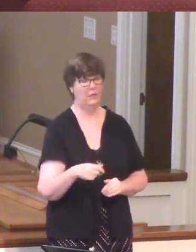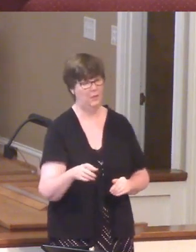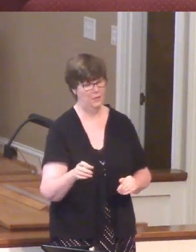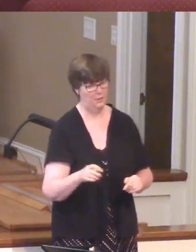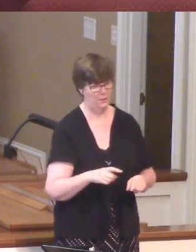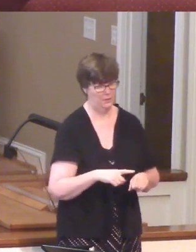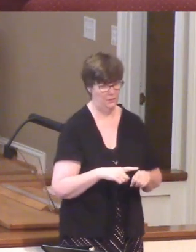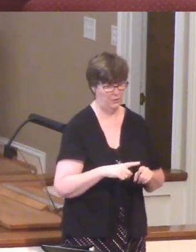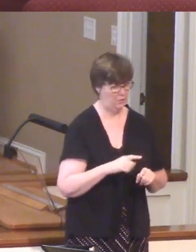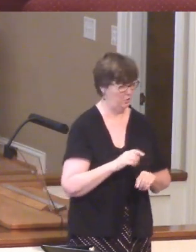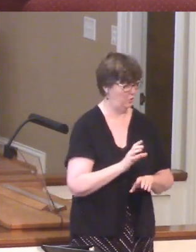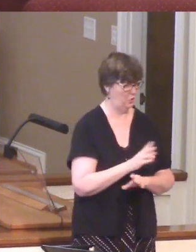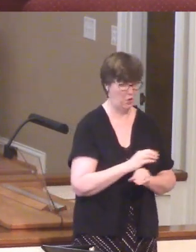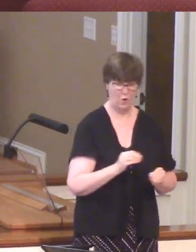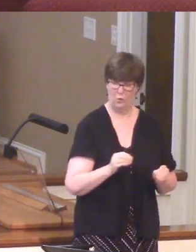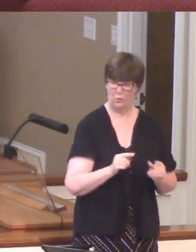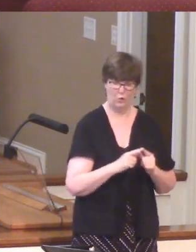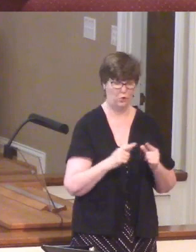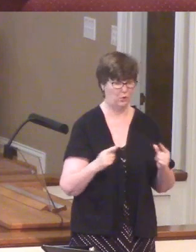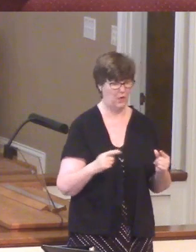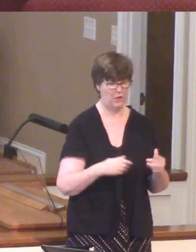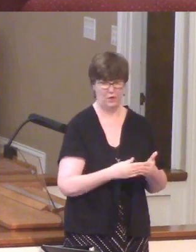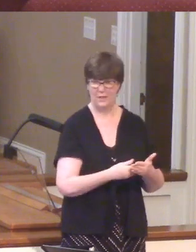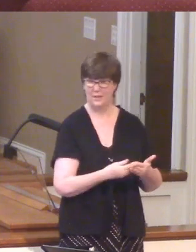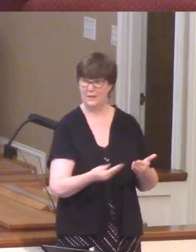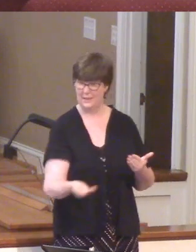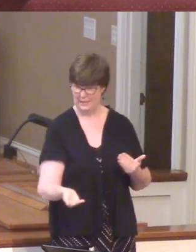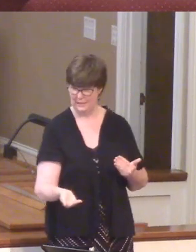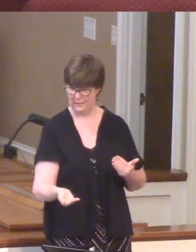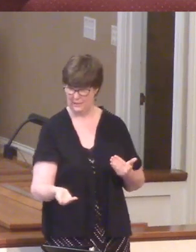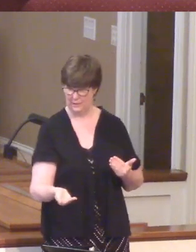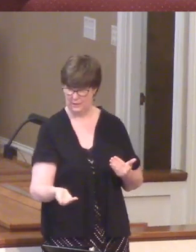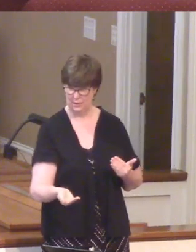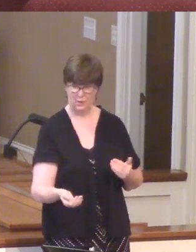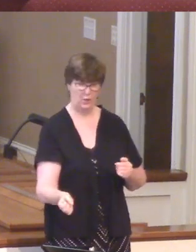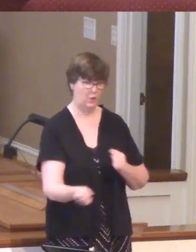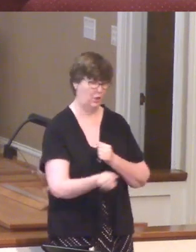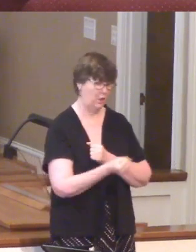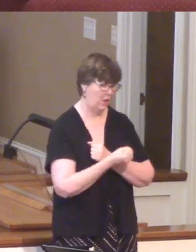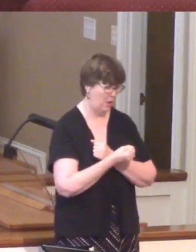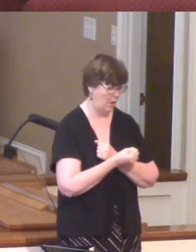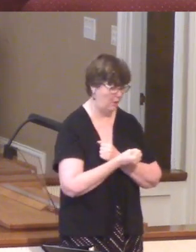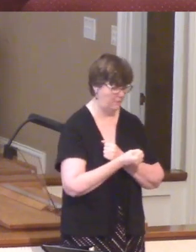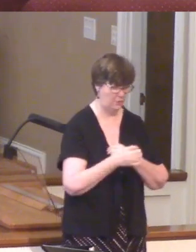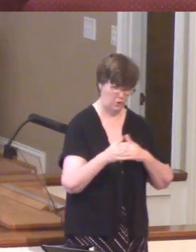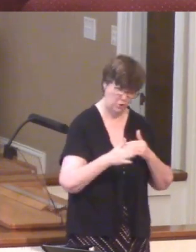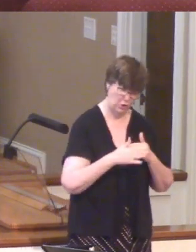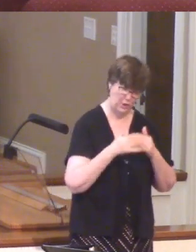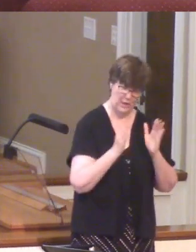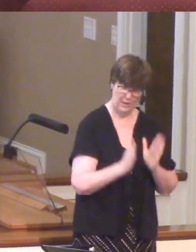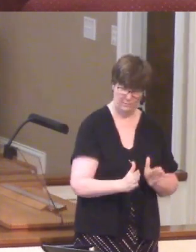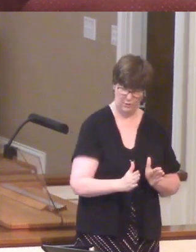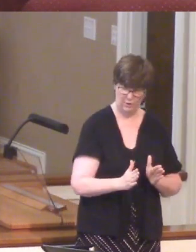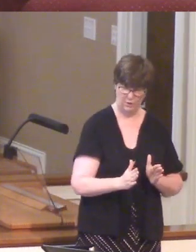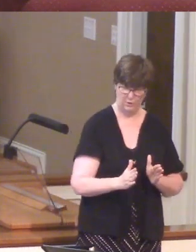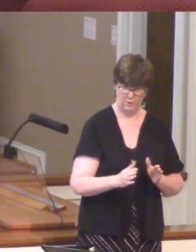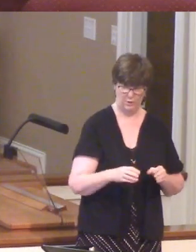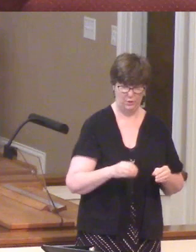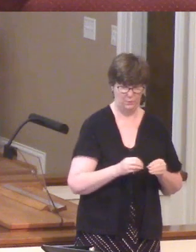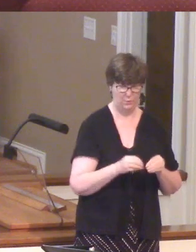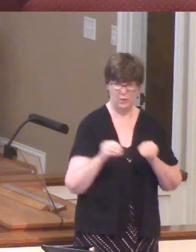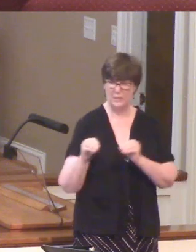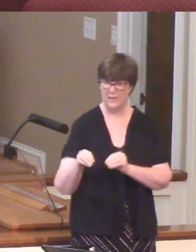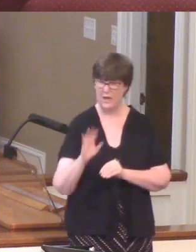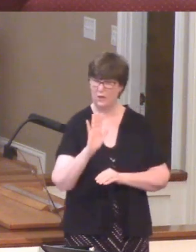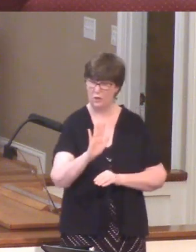these. Again, by loving your neighbor, you fulfill honoring of parents and the prohibitions on